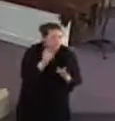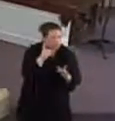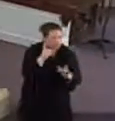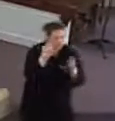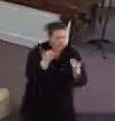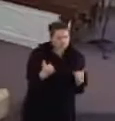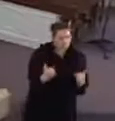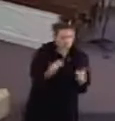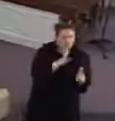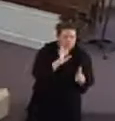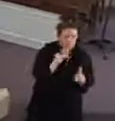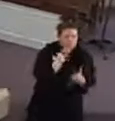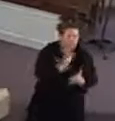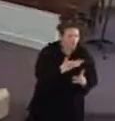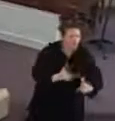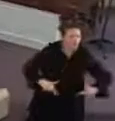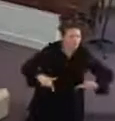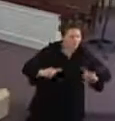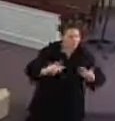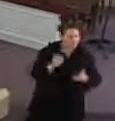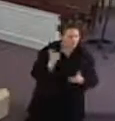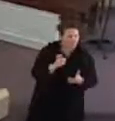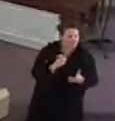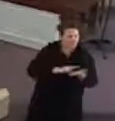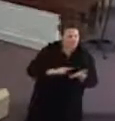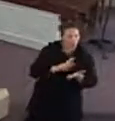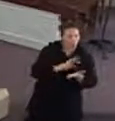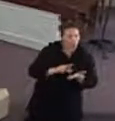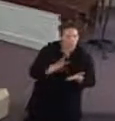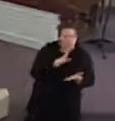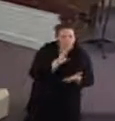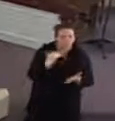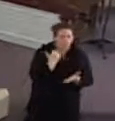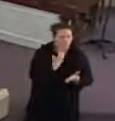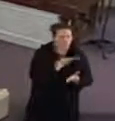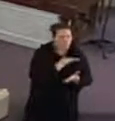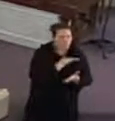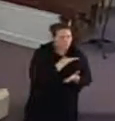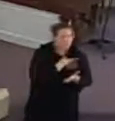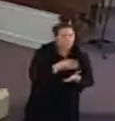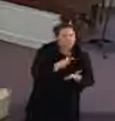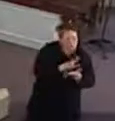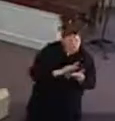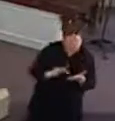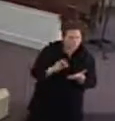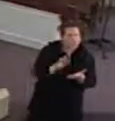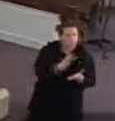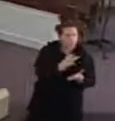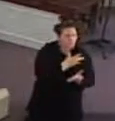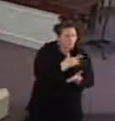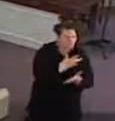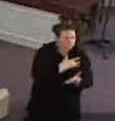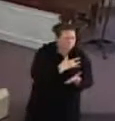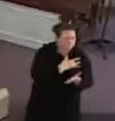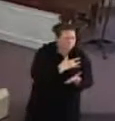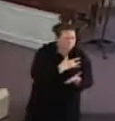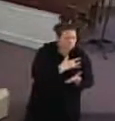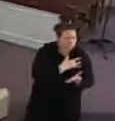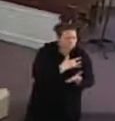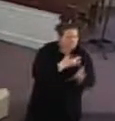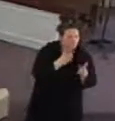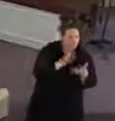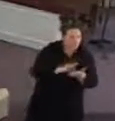our lives. We need the Holy Ghost, Lord, today to speak. Lord, we need your Spirit, Lord, to convict. God, we need your Spirit to